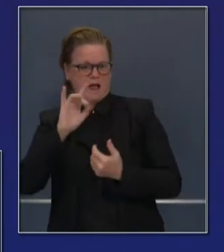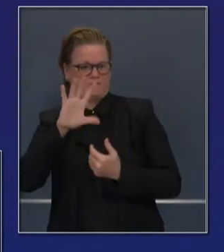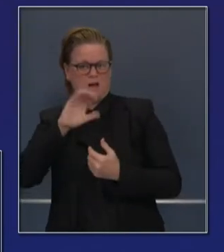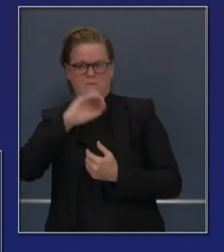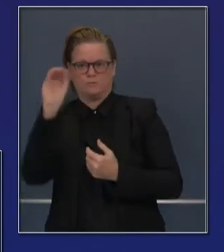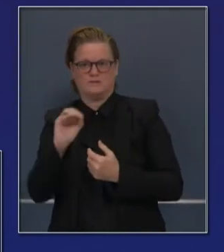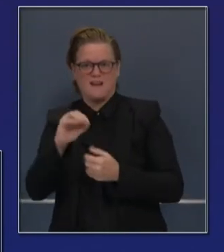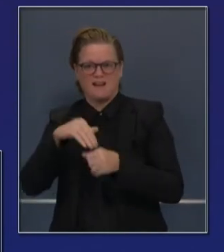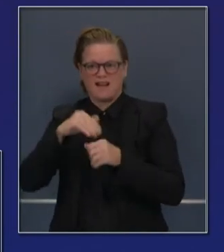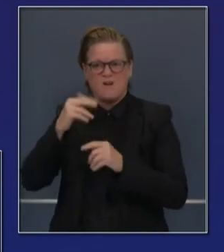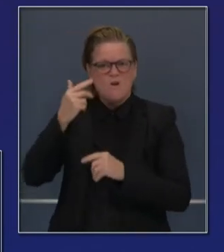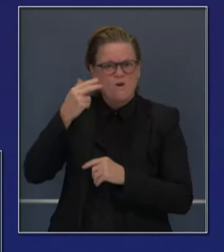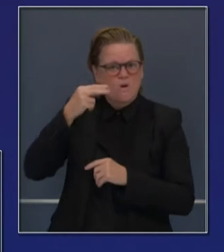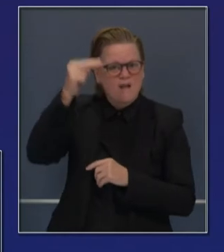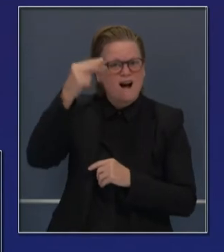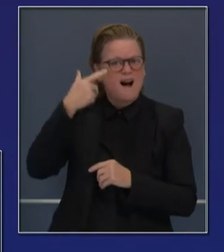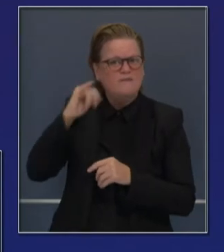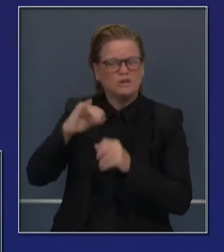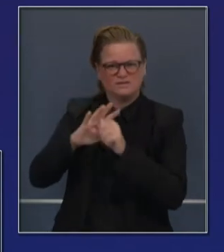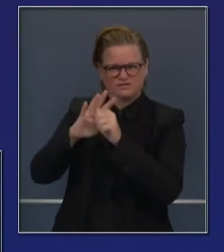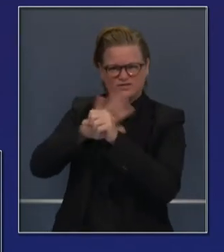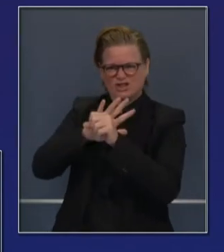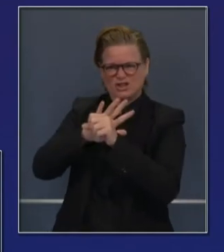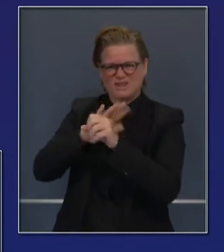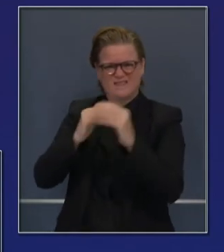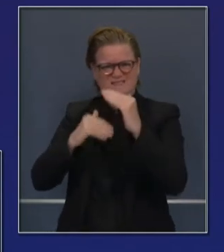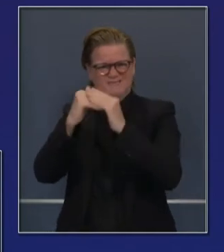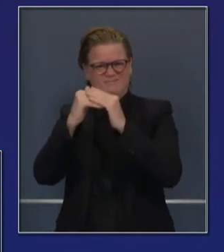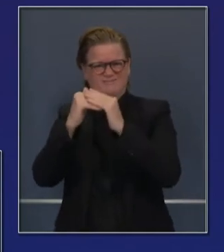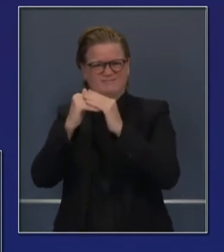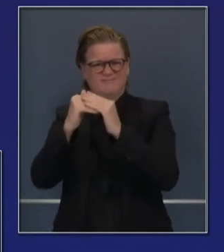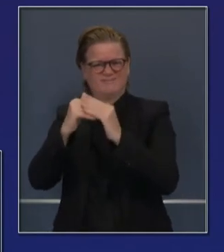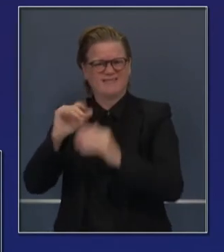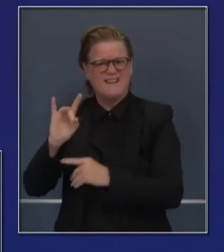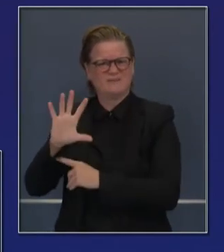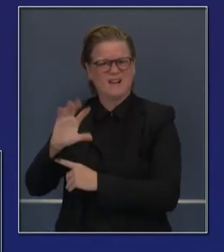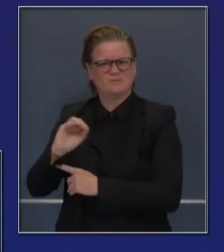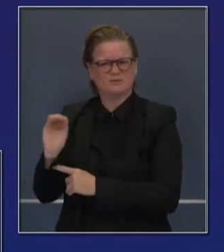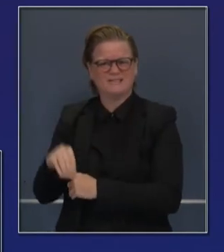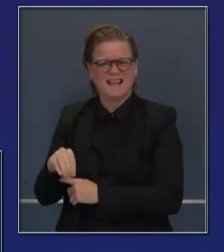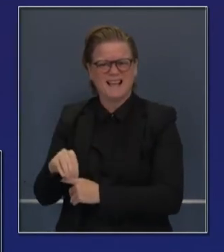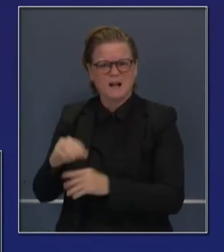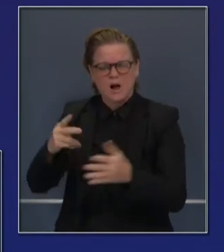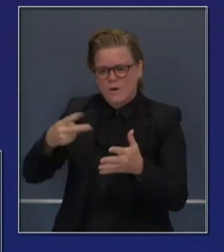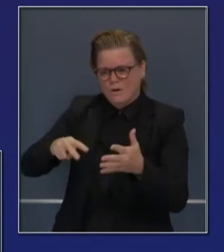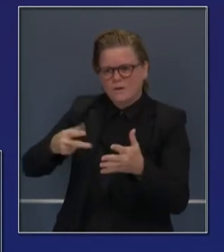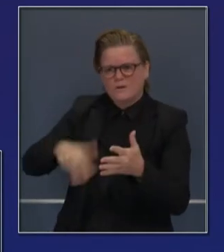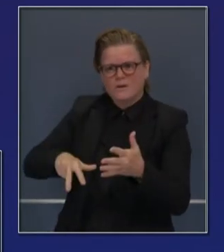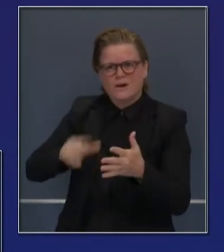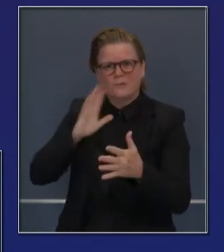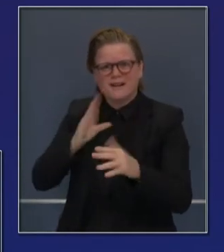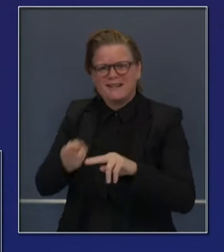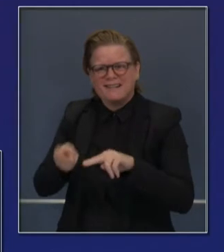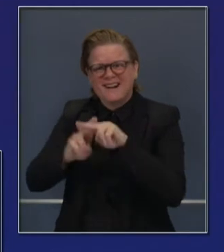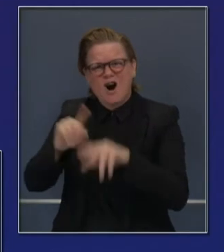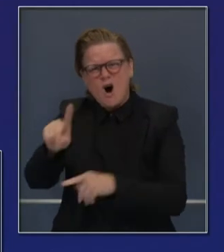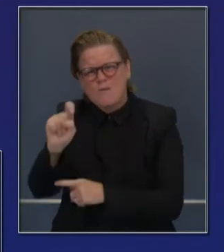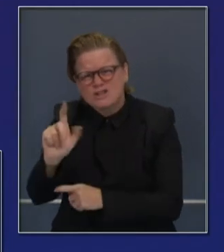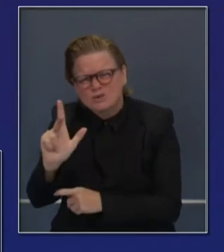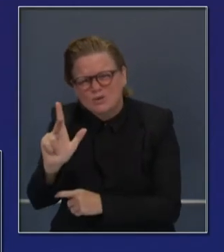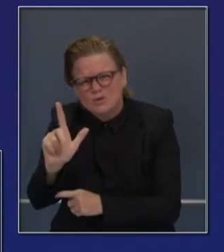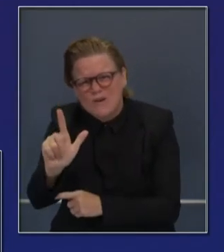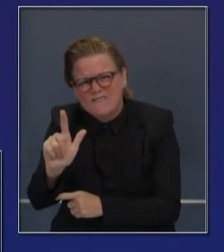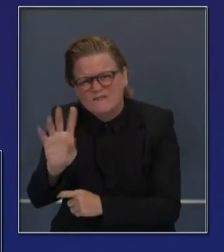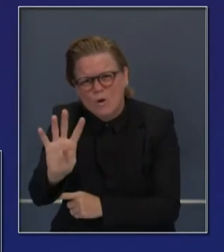beds being occupied, to 134%. Just in early December, that's in a week or